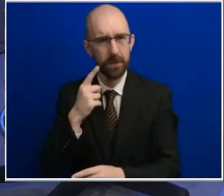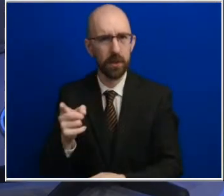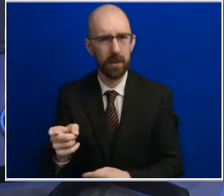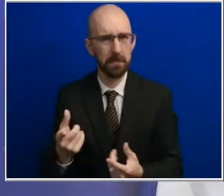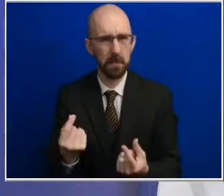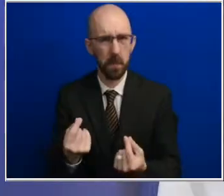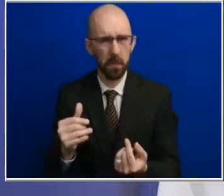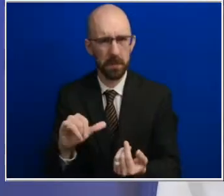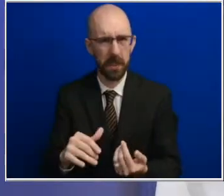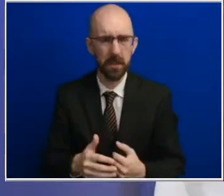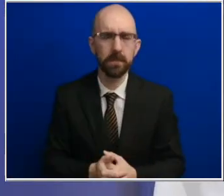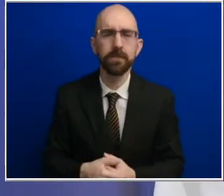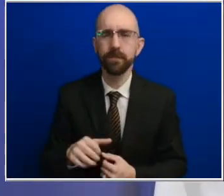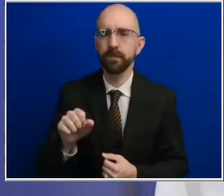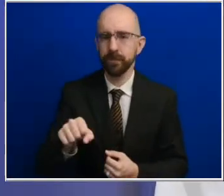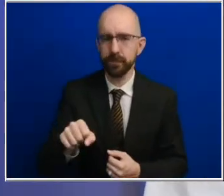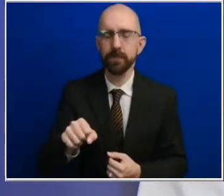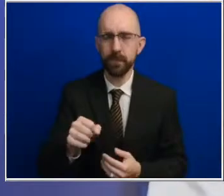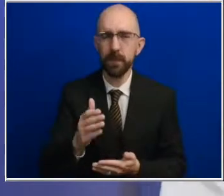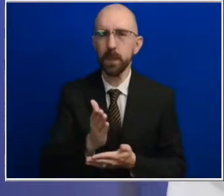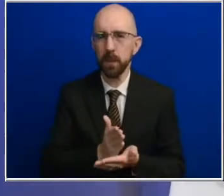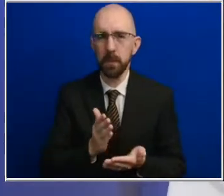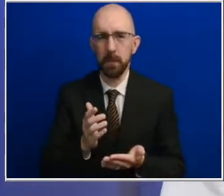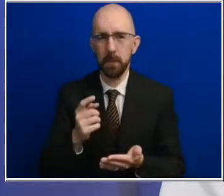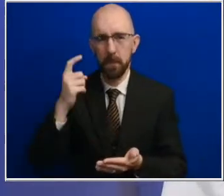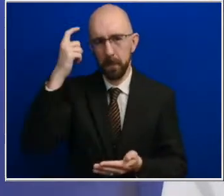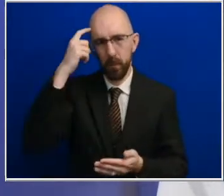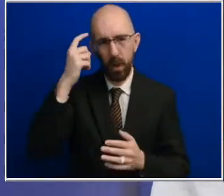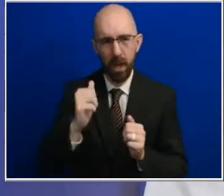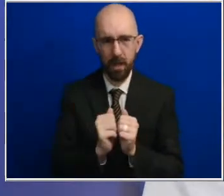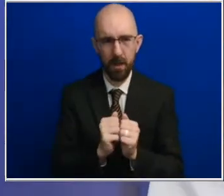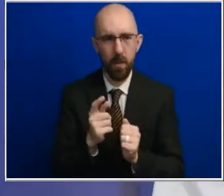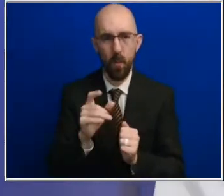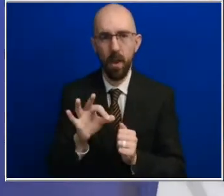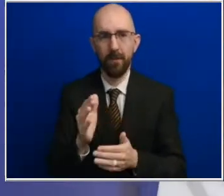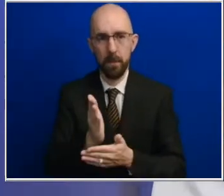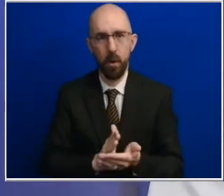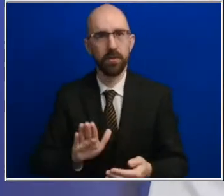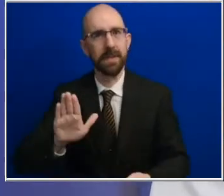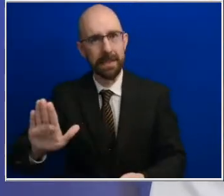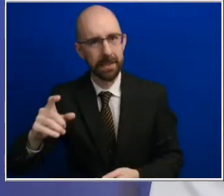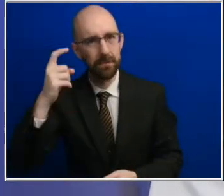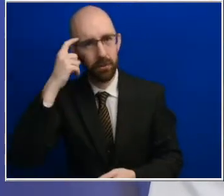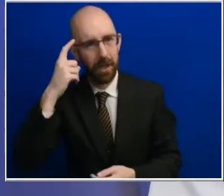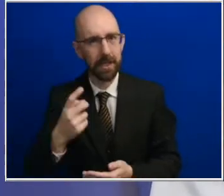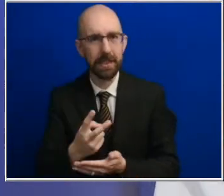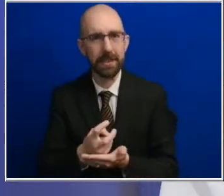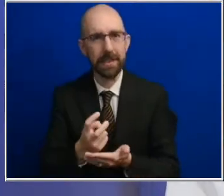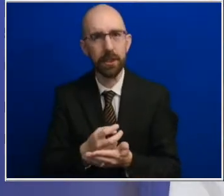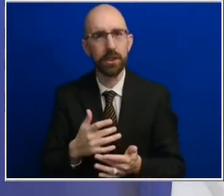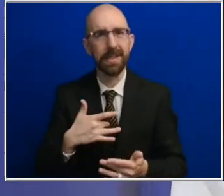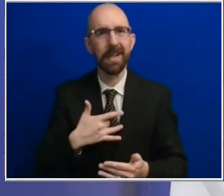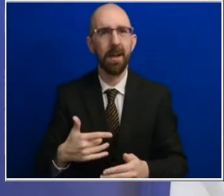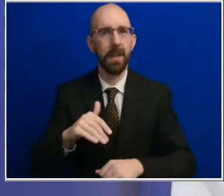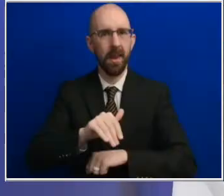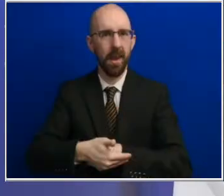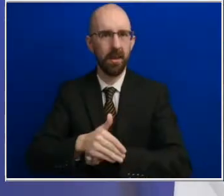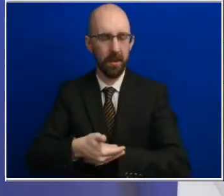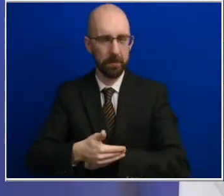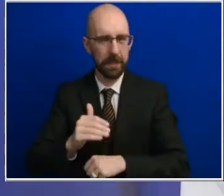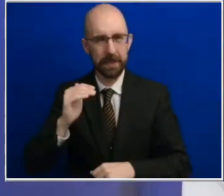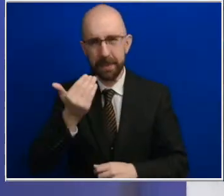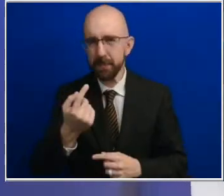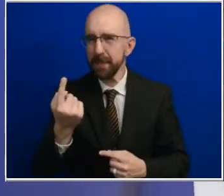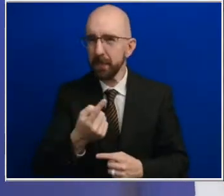so there are some parts of the brain, obviously one of the parts being Eli's, that seizures are more common at night. There does seem to be something about